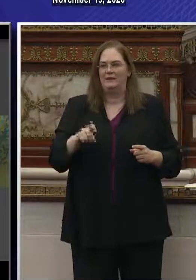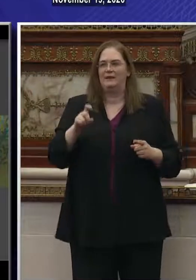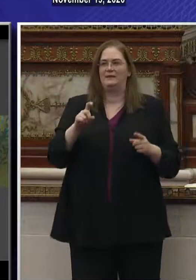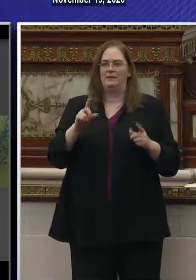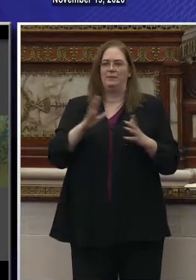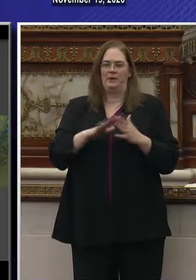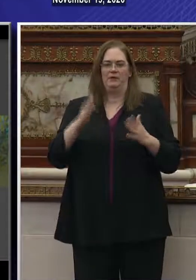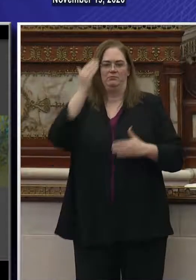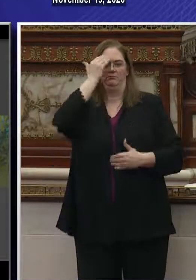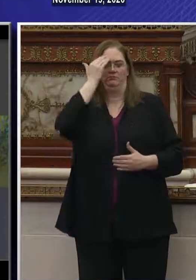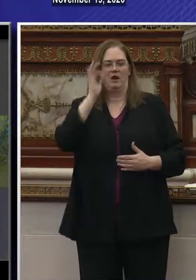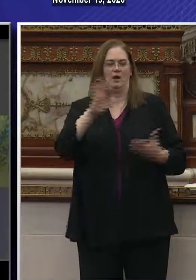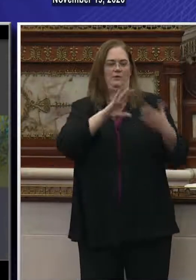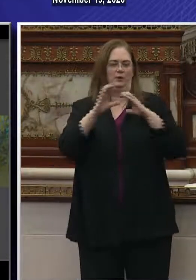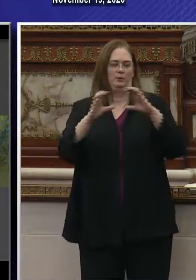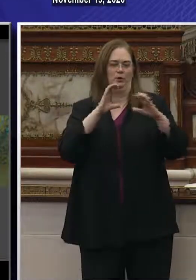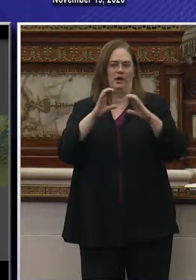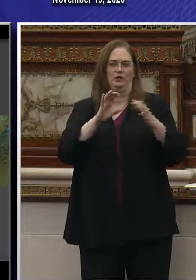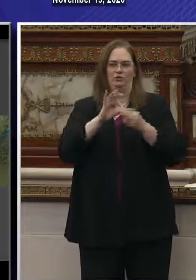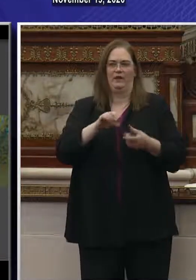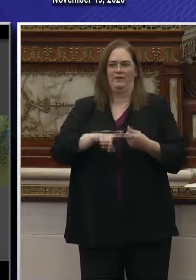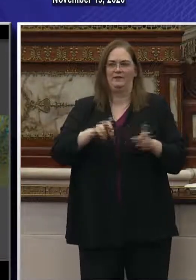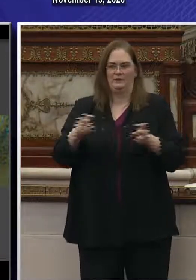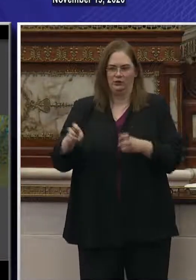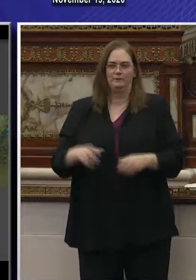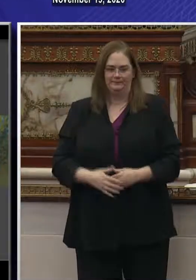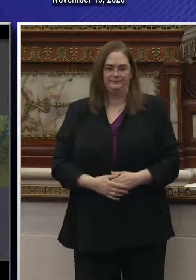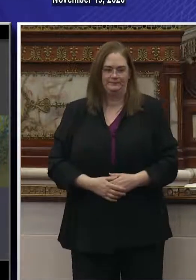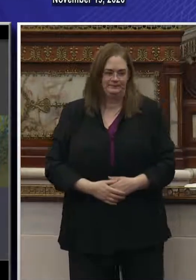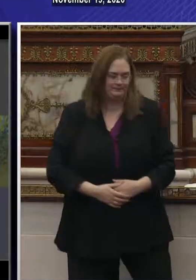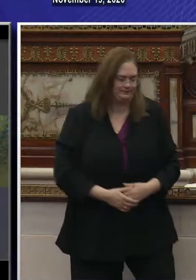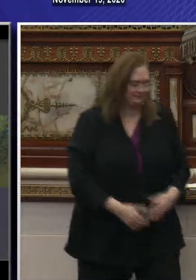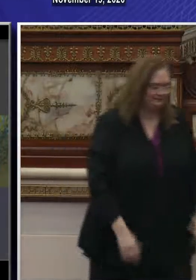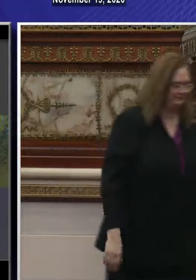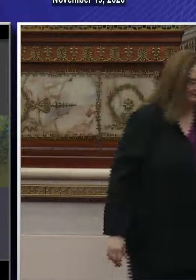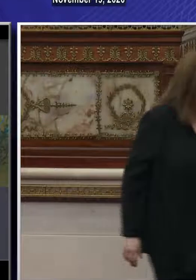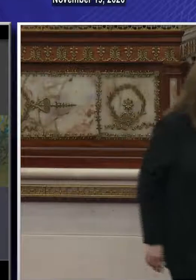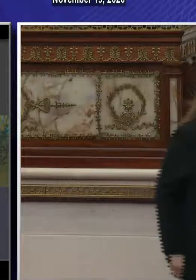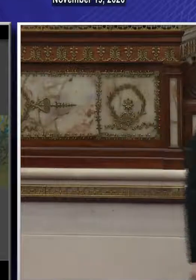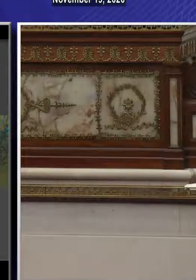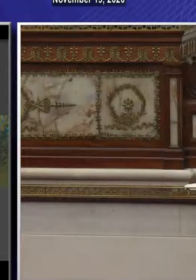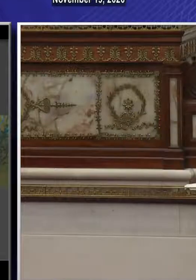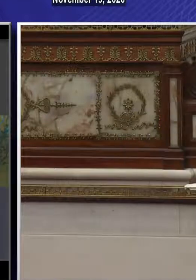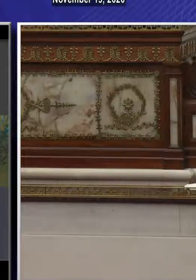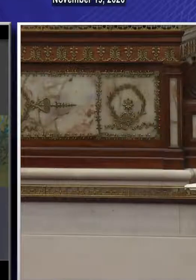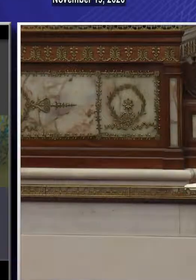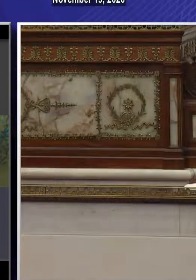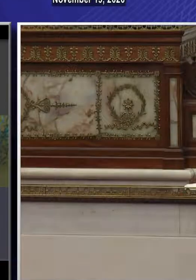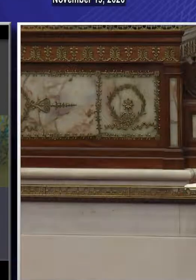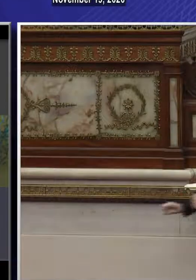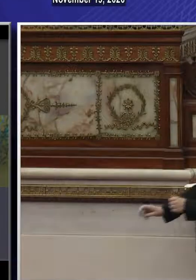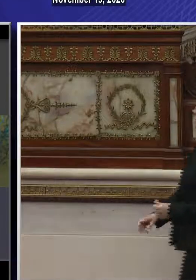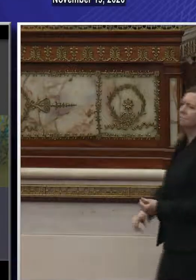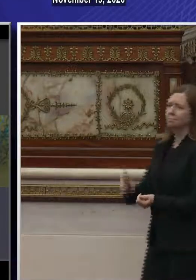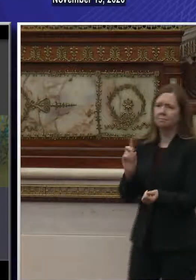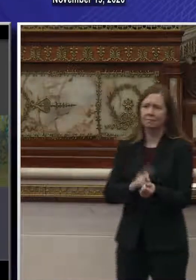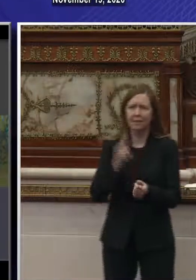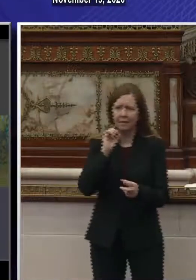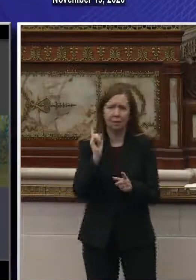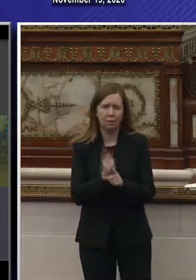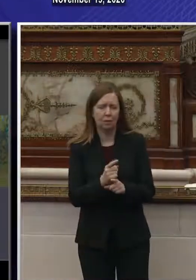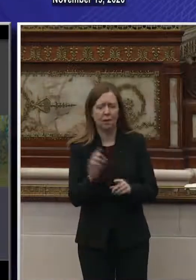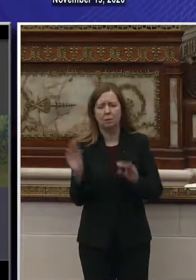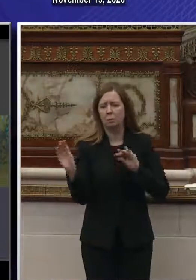be mindful of communication around this. Doctor, I think you're right. Mobile